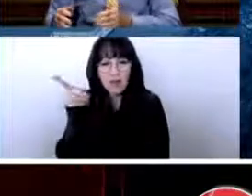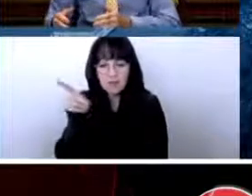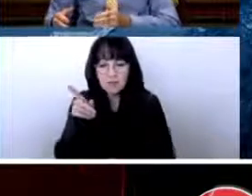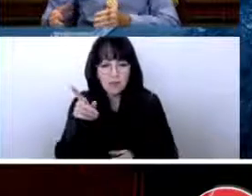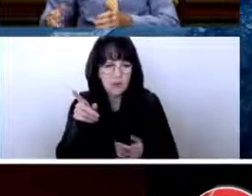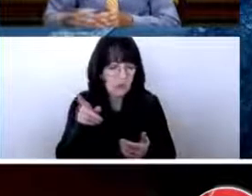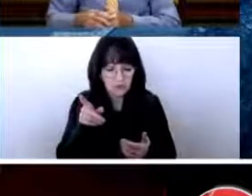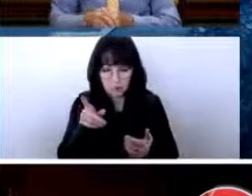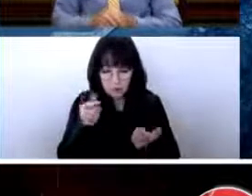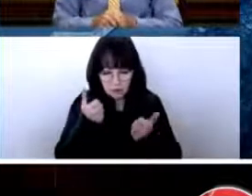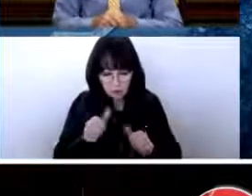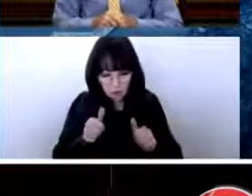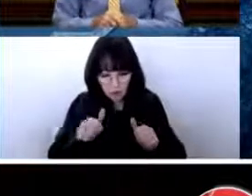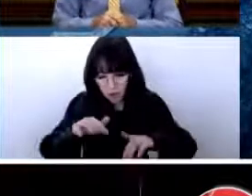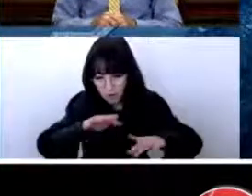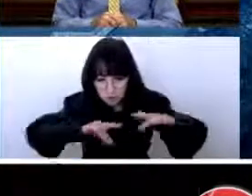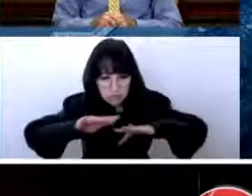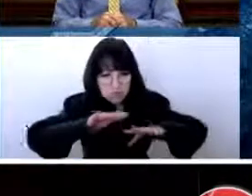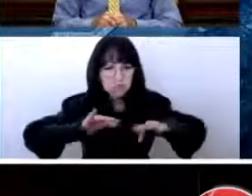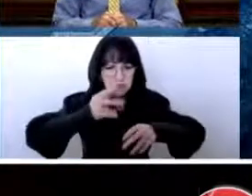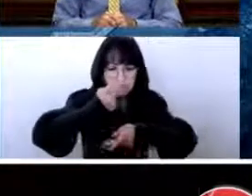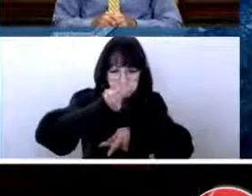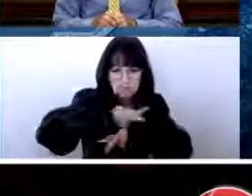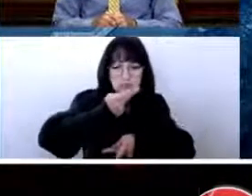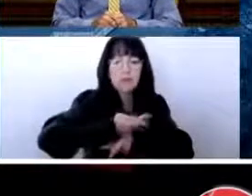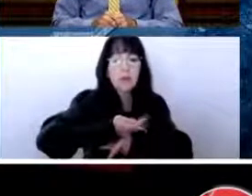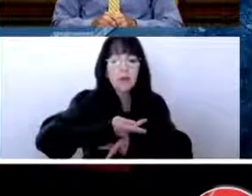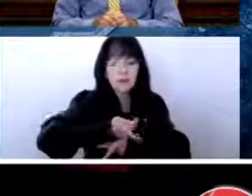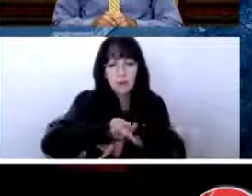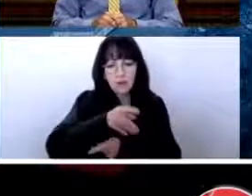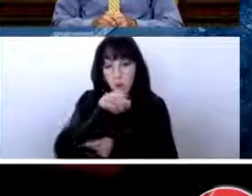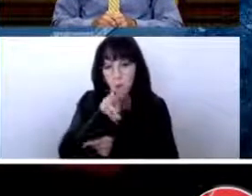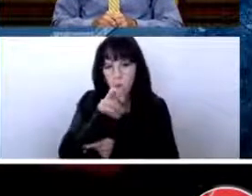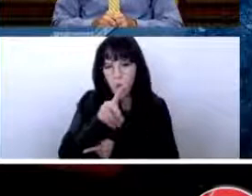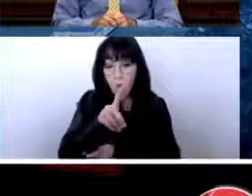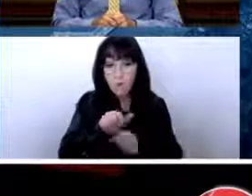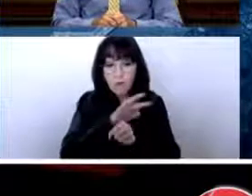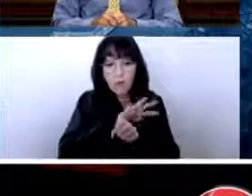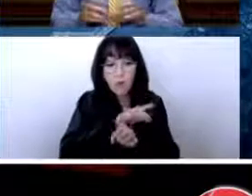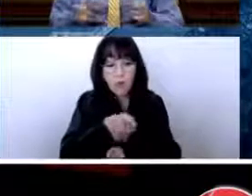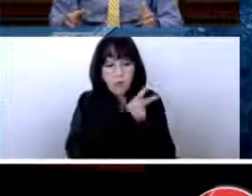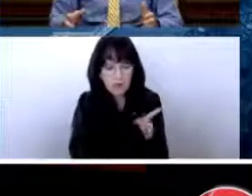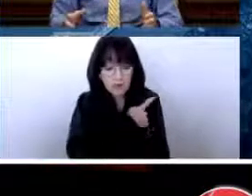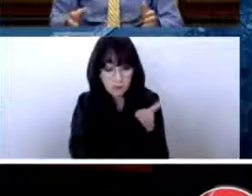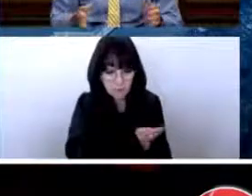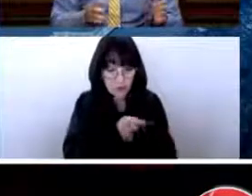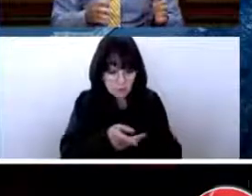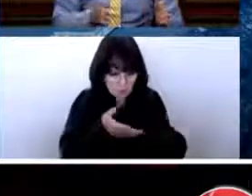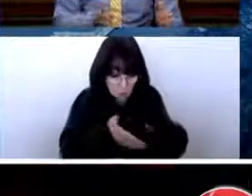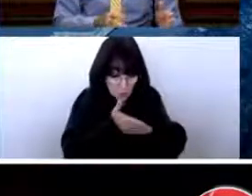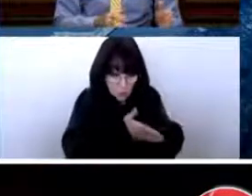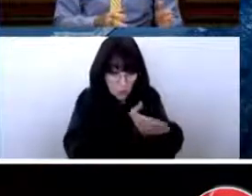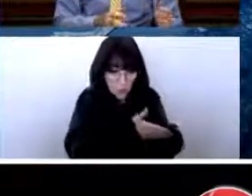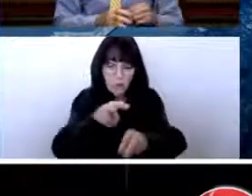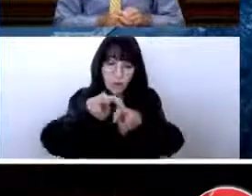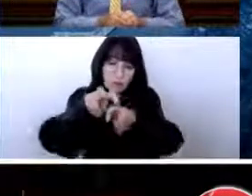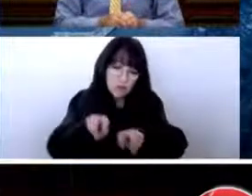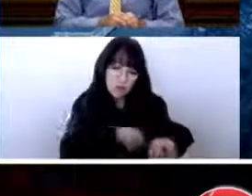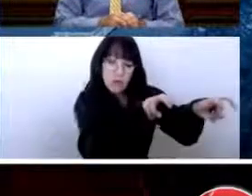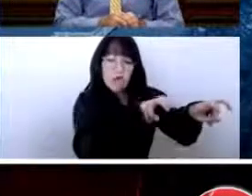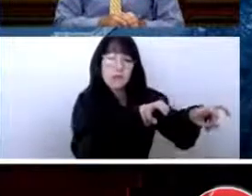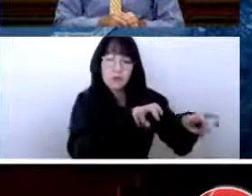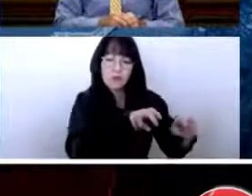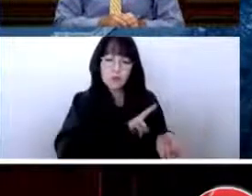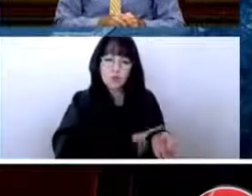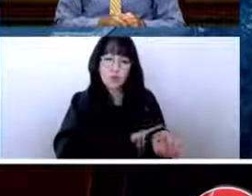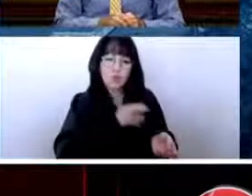they recover to move into longer-term care and assisted facilities for lots of different reasons, primarily